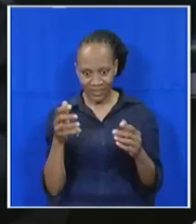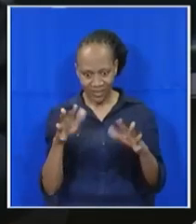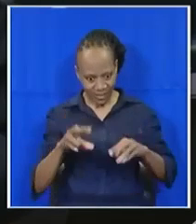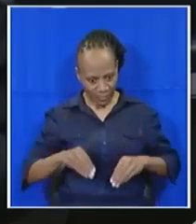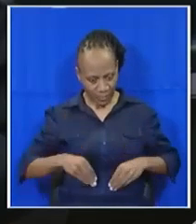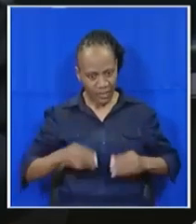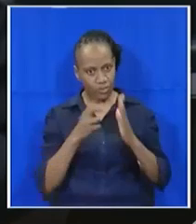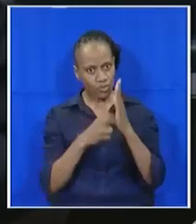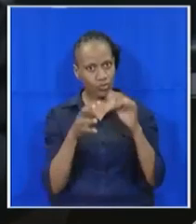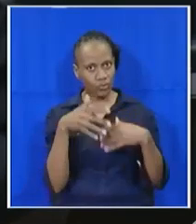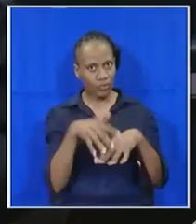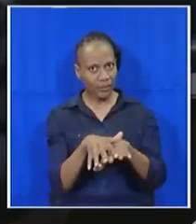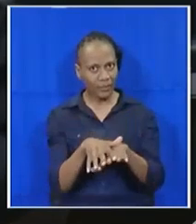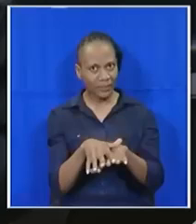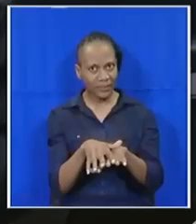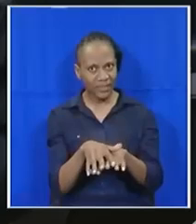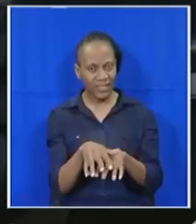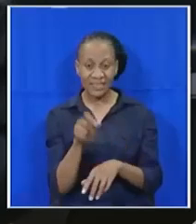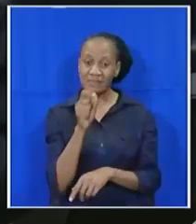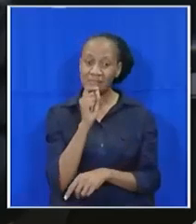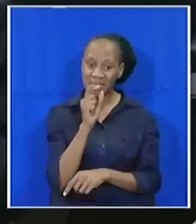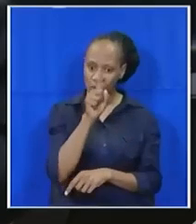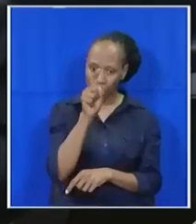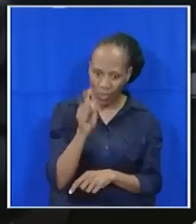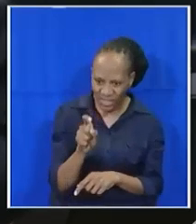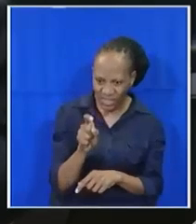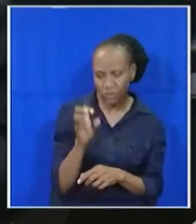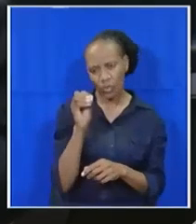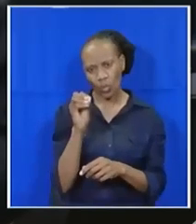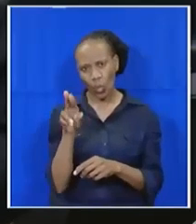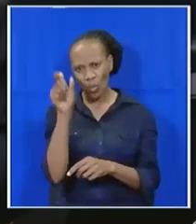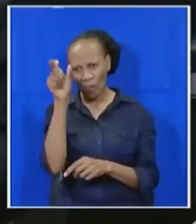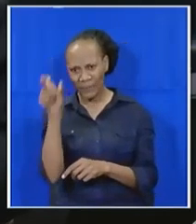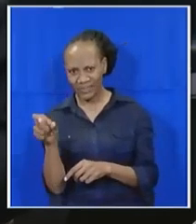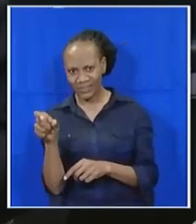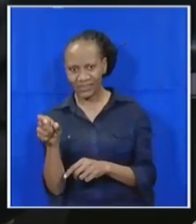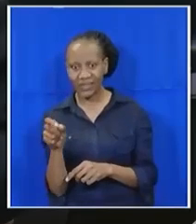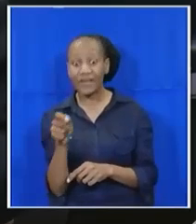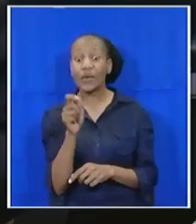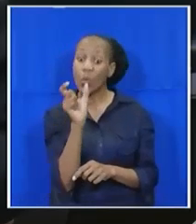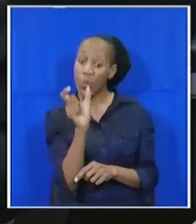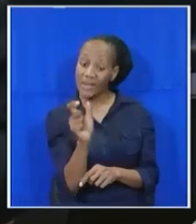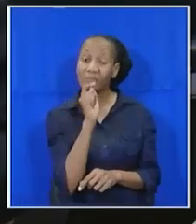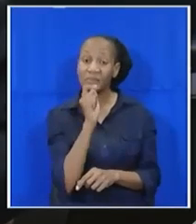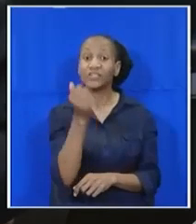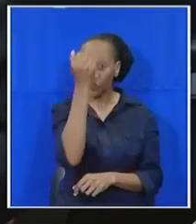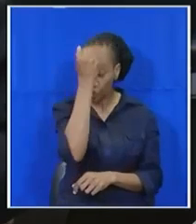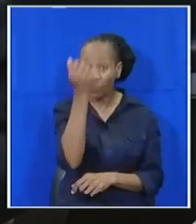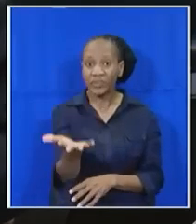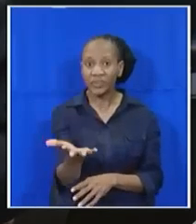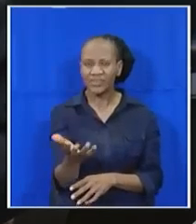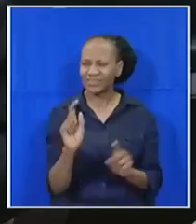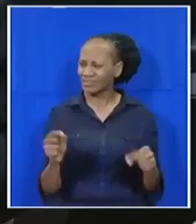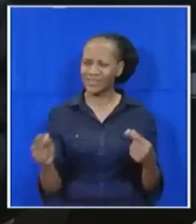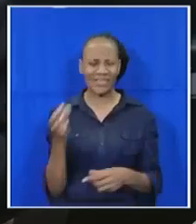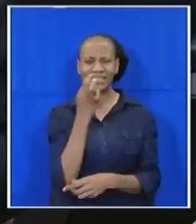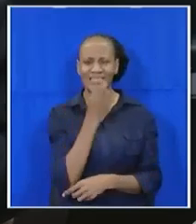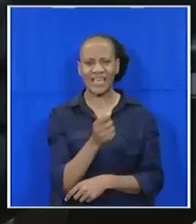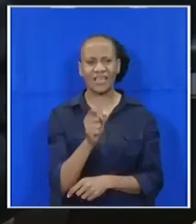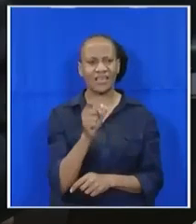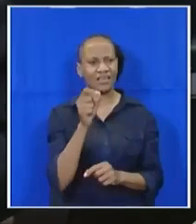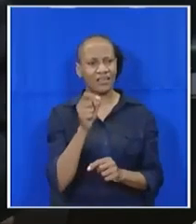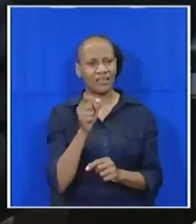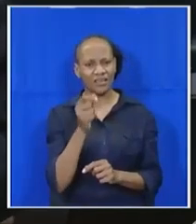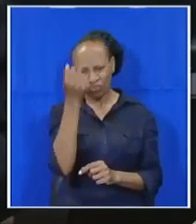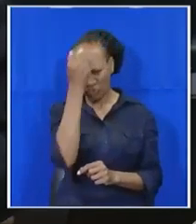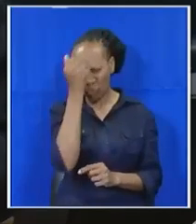respectful to use the word stupid, whether you're referring to a question or an individual, right? And that is wrong. We can't say that. It's disrespectful to say stupid,